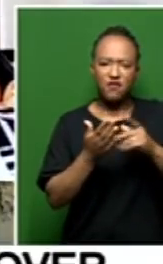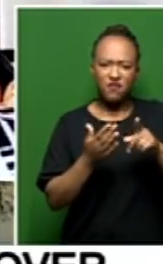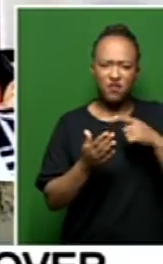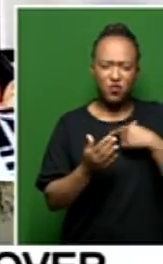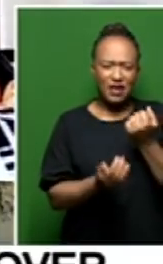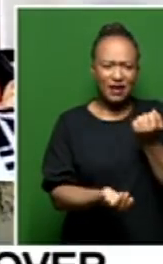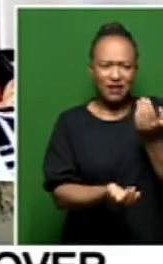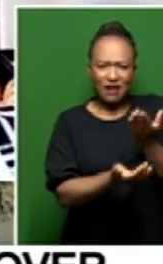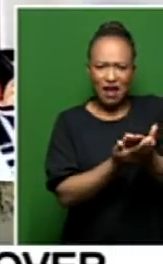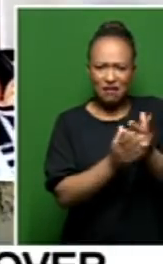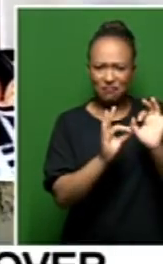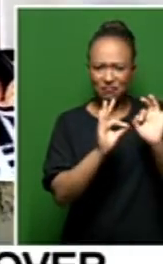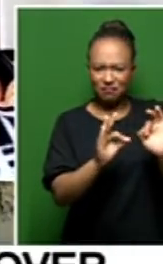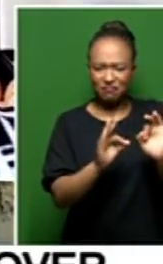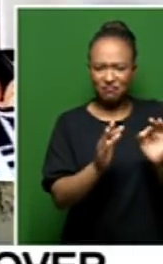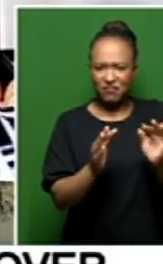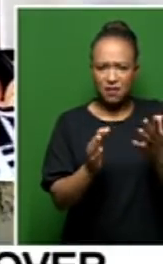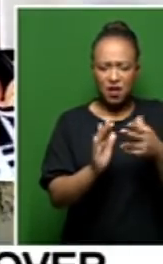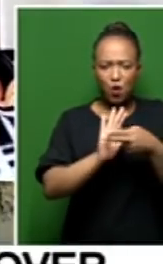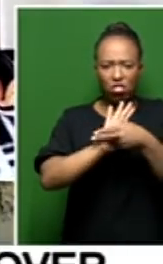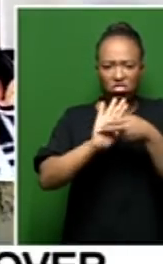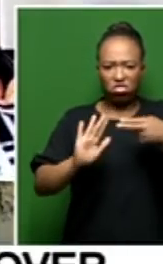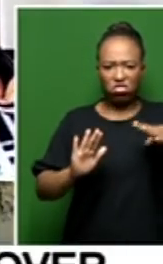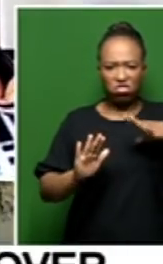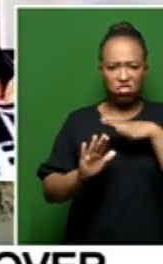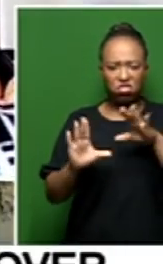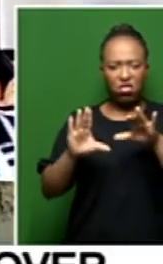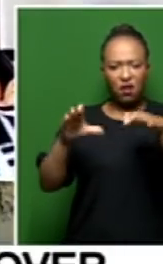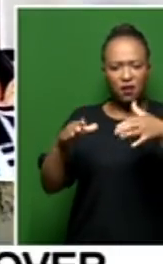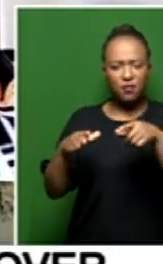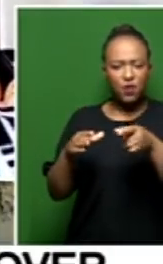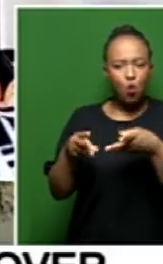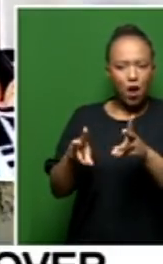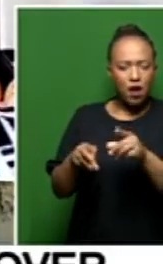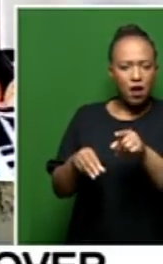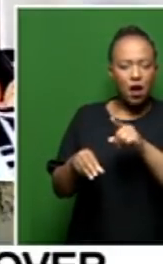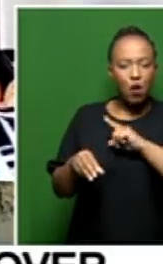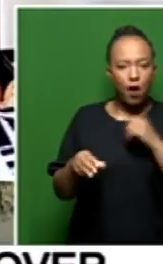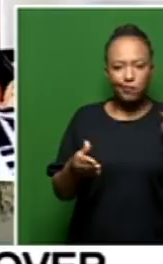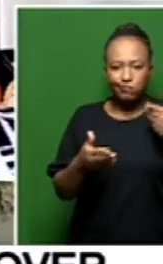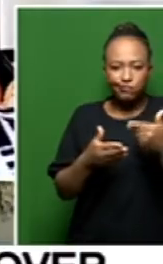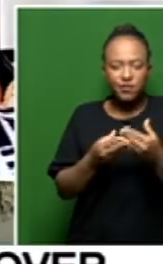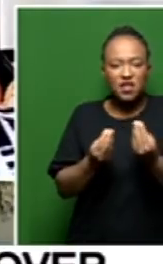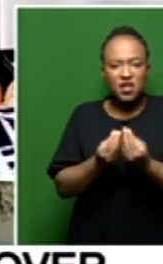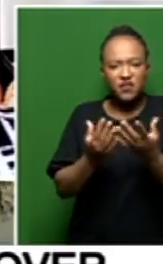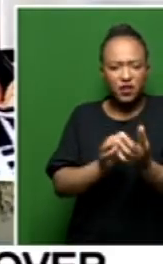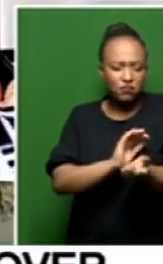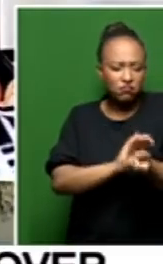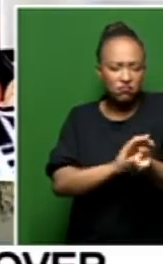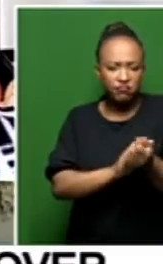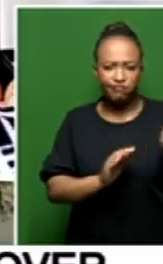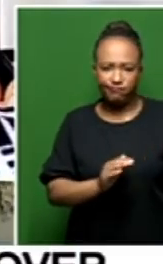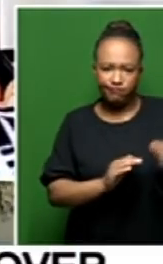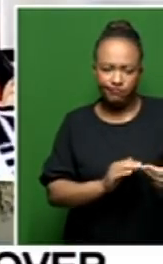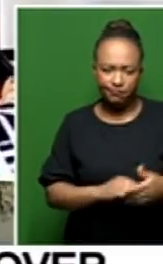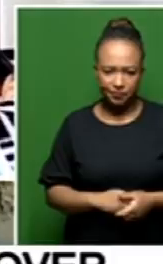claims are valid, and would that not dent the Commission's integrity in any way in terms of how things have ultimately panned out?